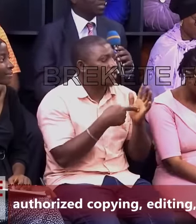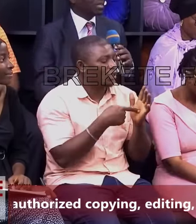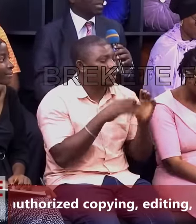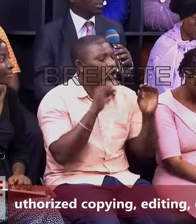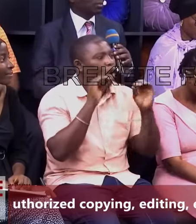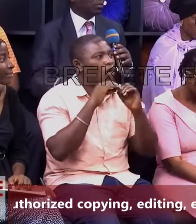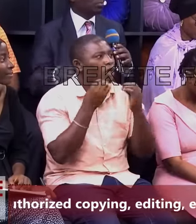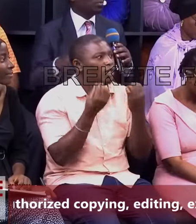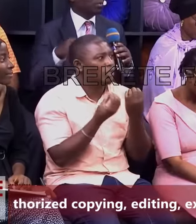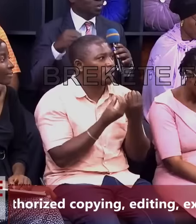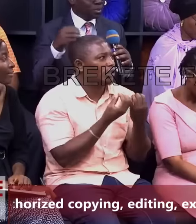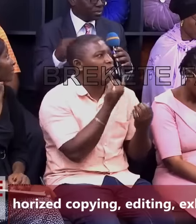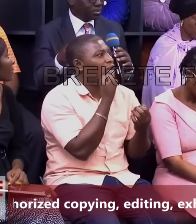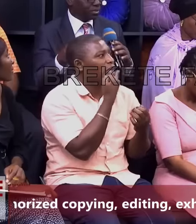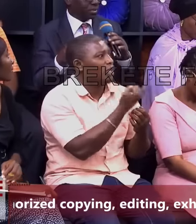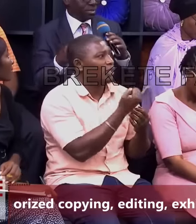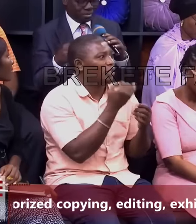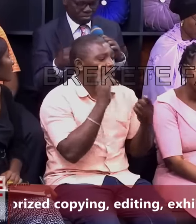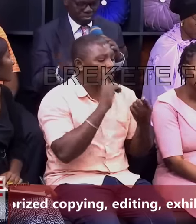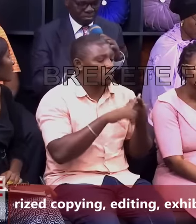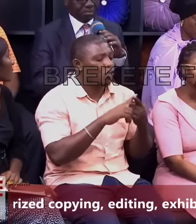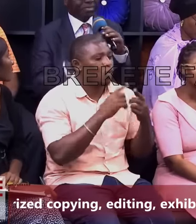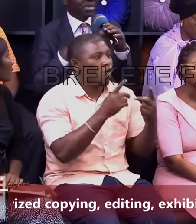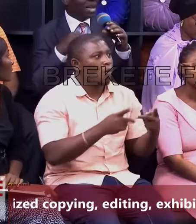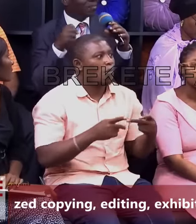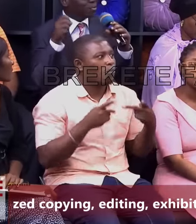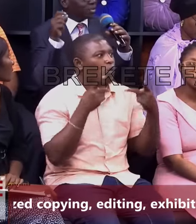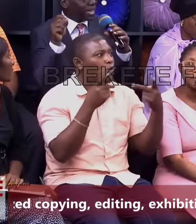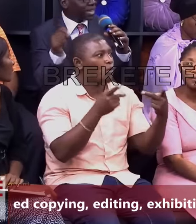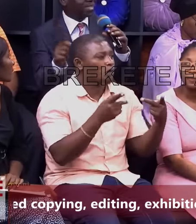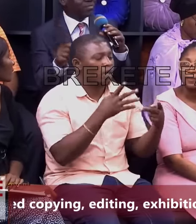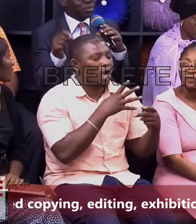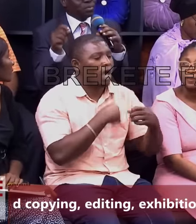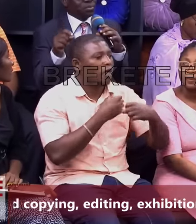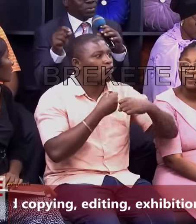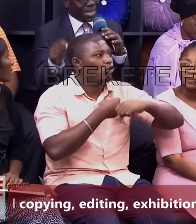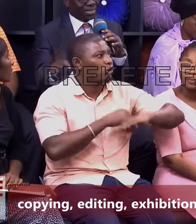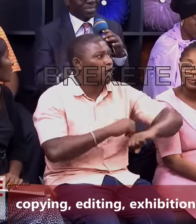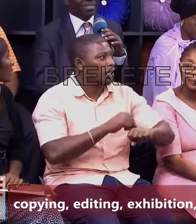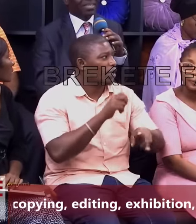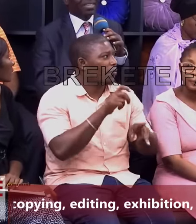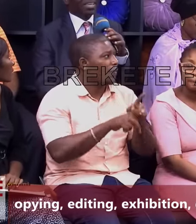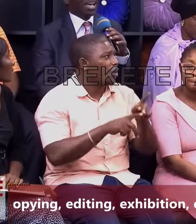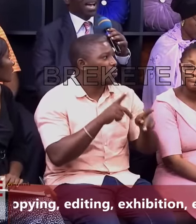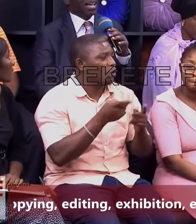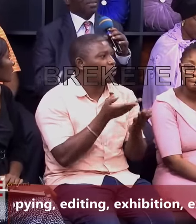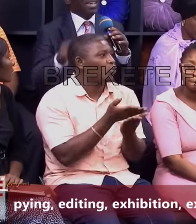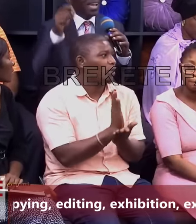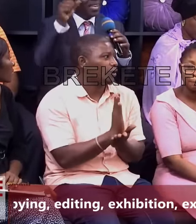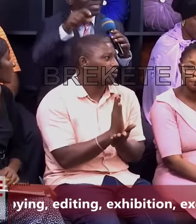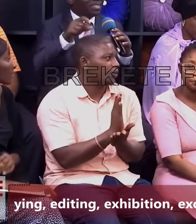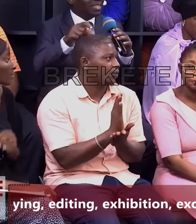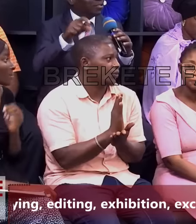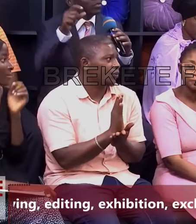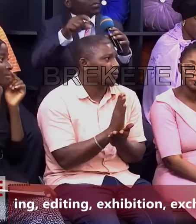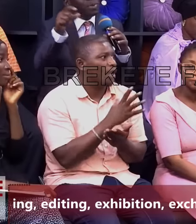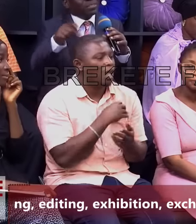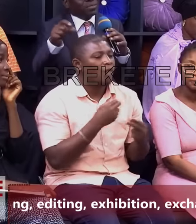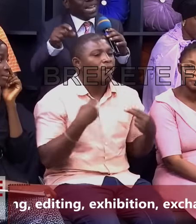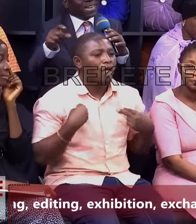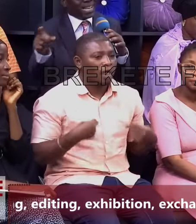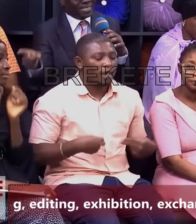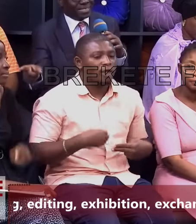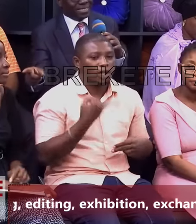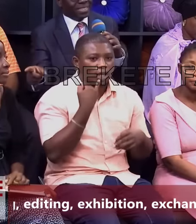organization is to promote and protect people's rights and health is